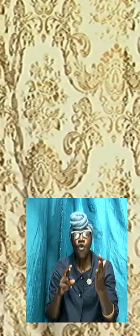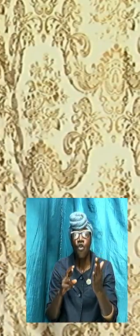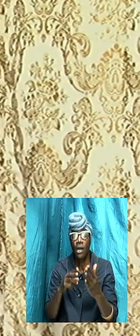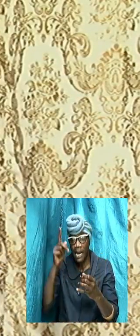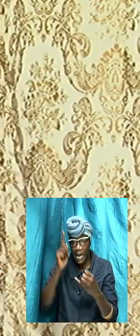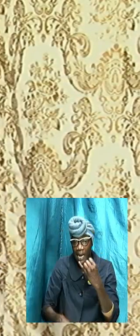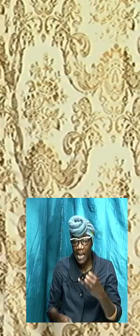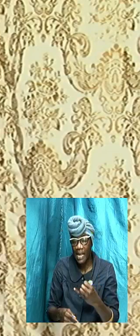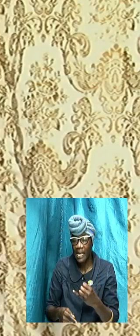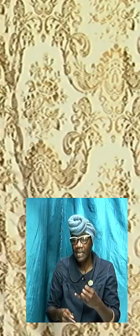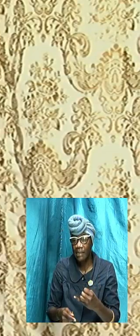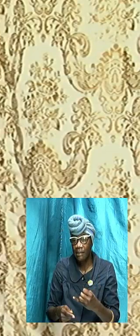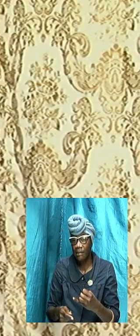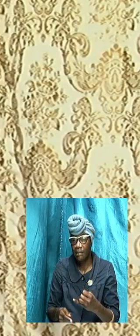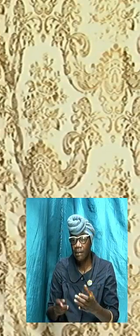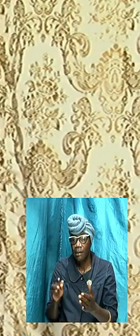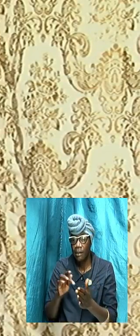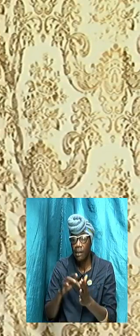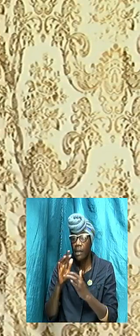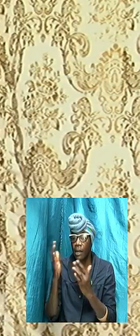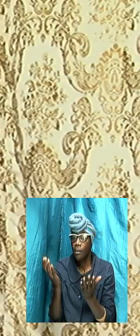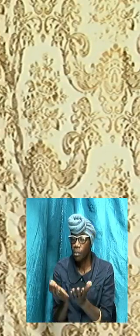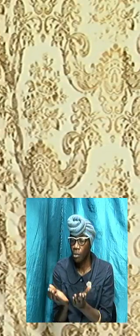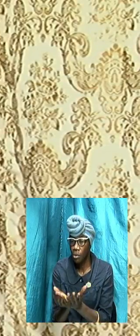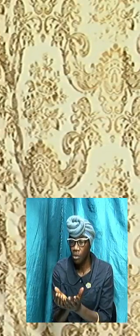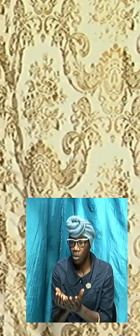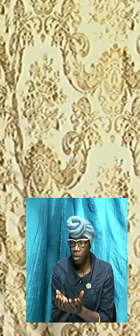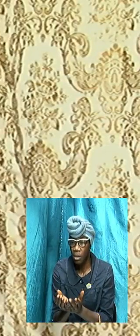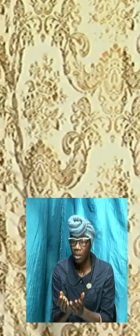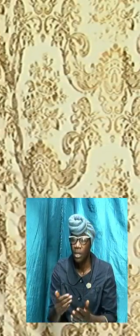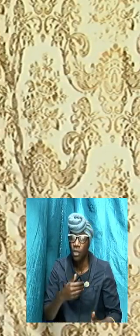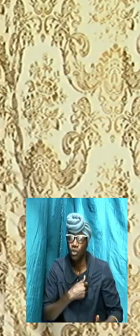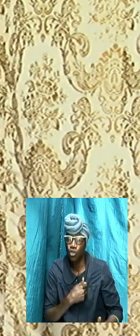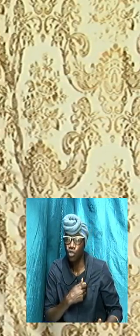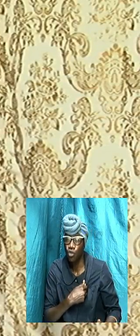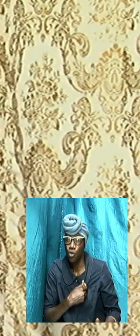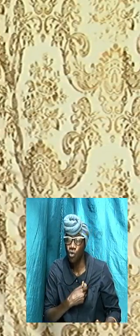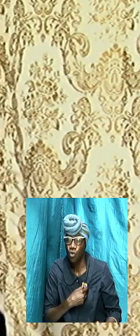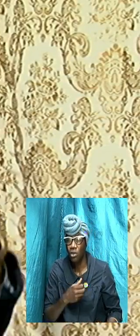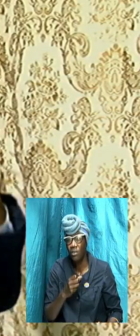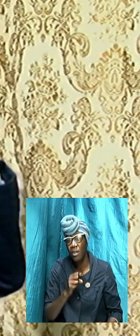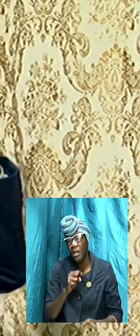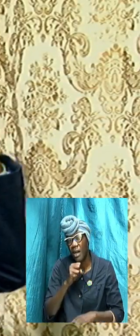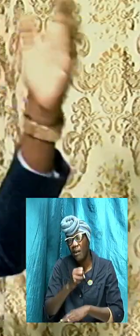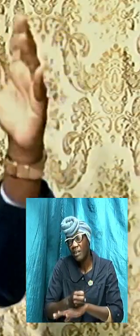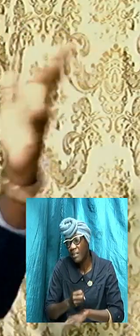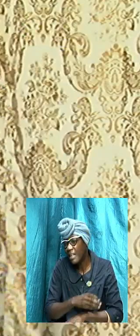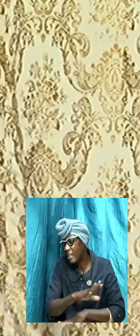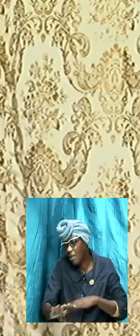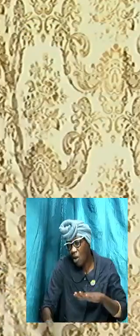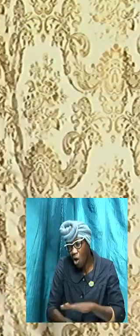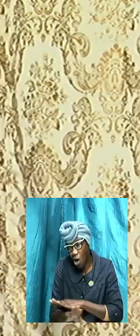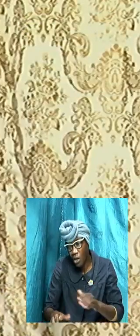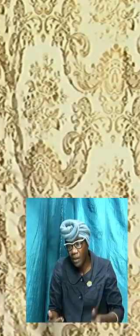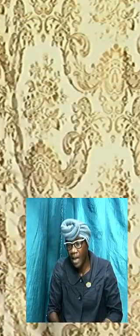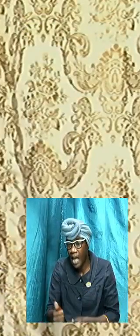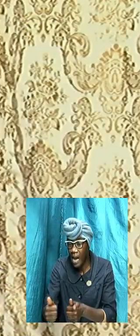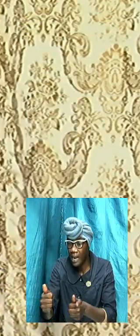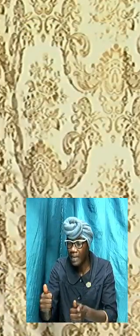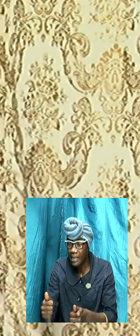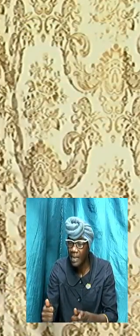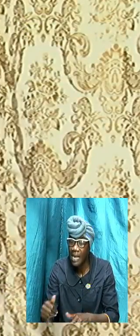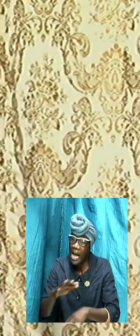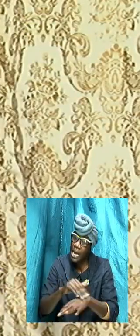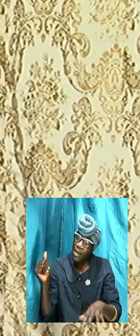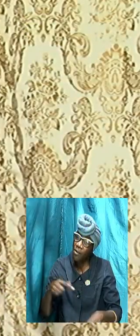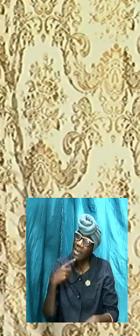of the saints. I'm talking about the tribulation saints that were under the altar, and they were crying and saying, God, how long? Amen. The same